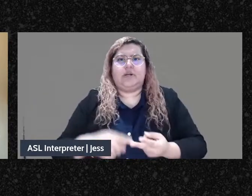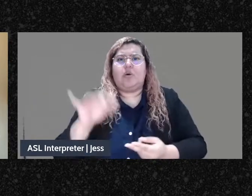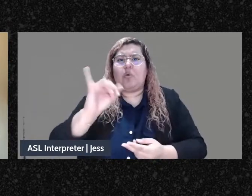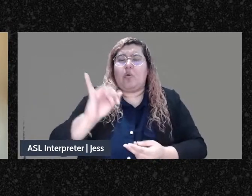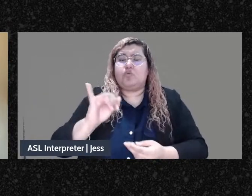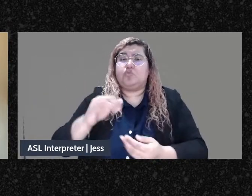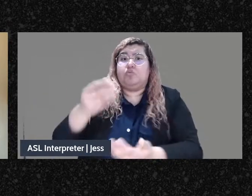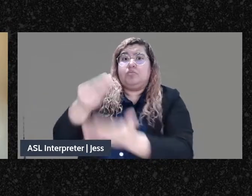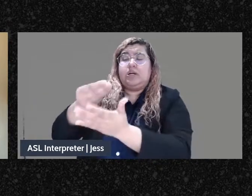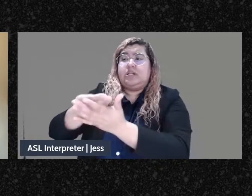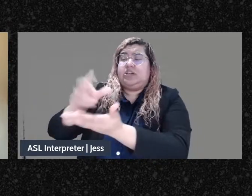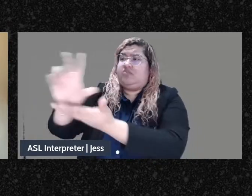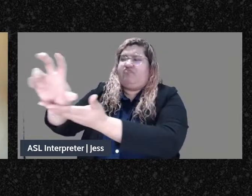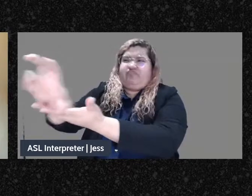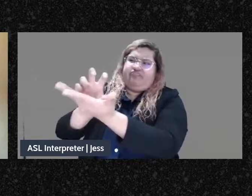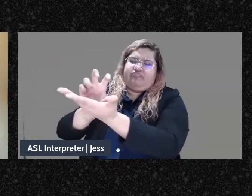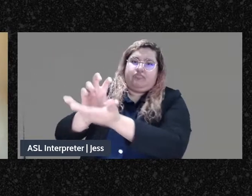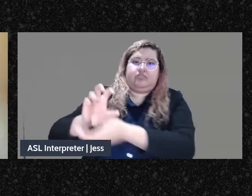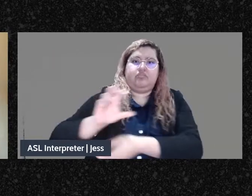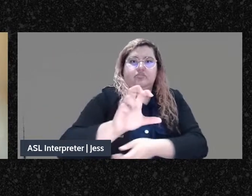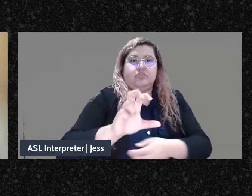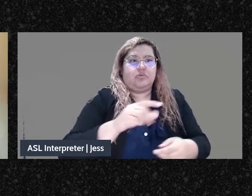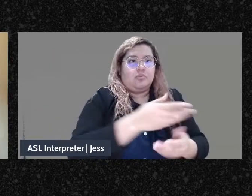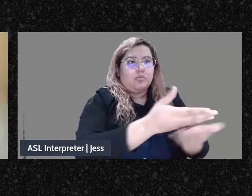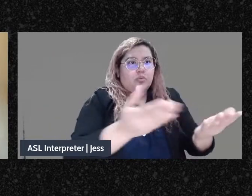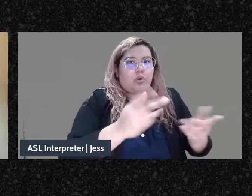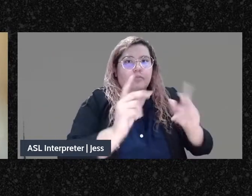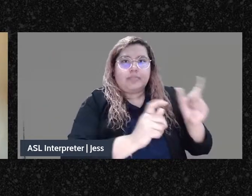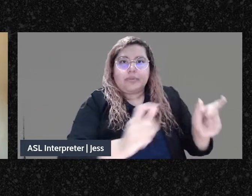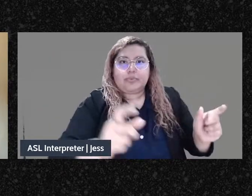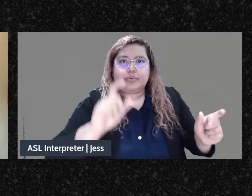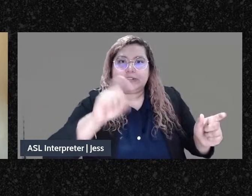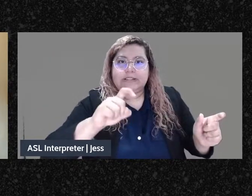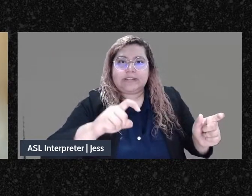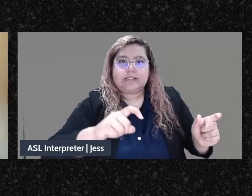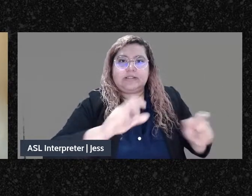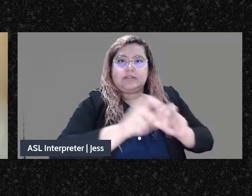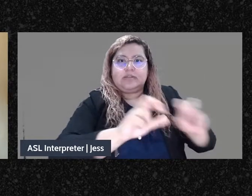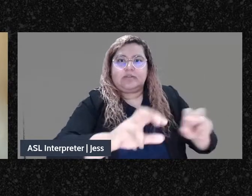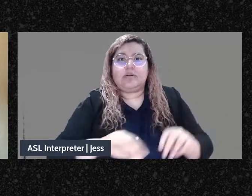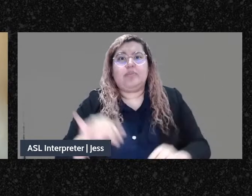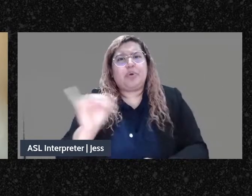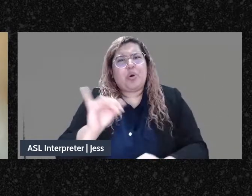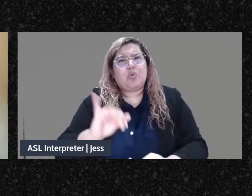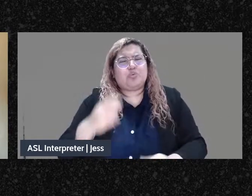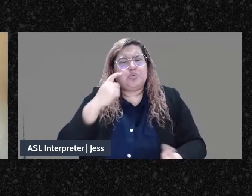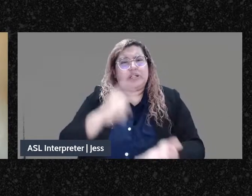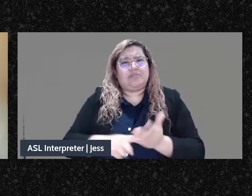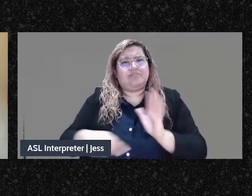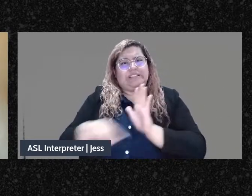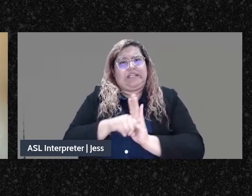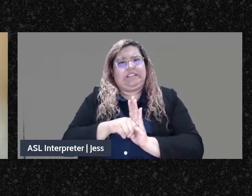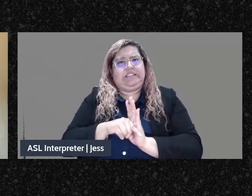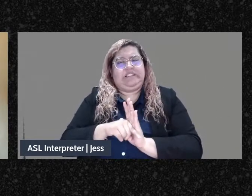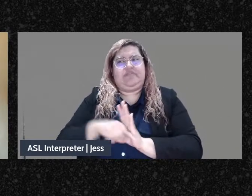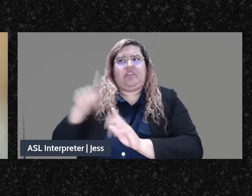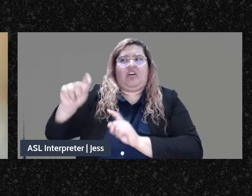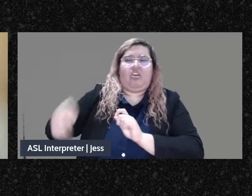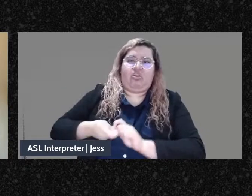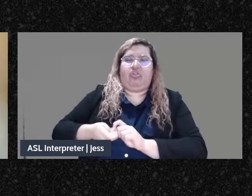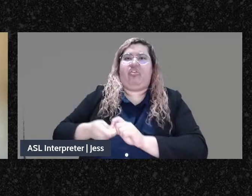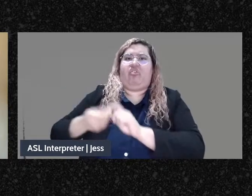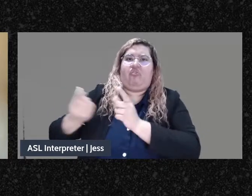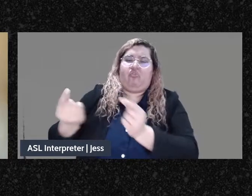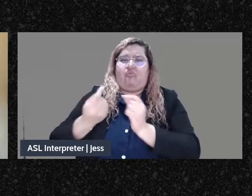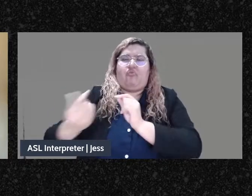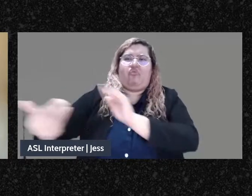also have to track the betrayals and co-optations with care. We have to study every counter move that our